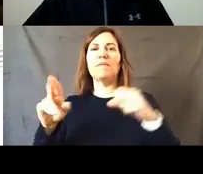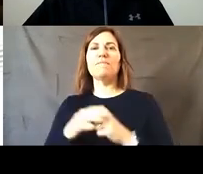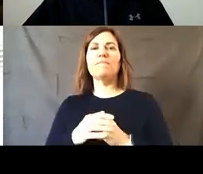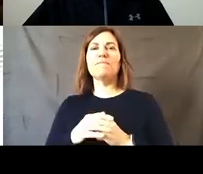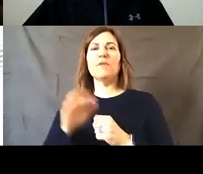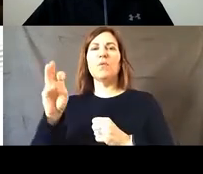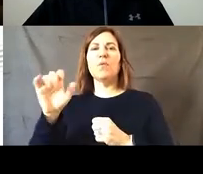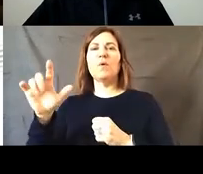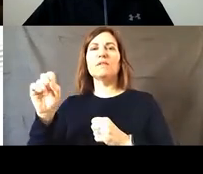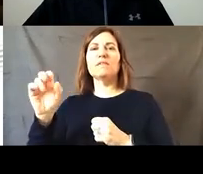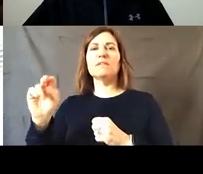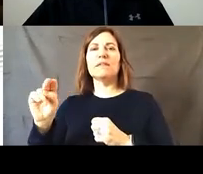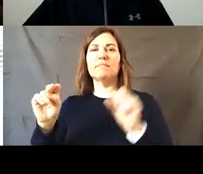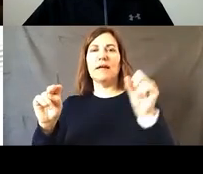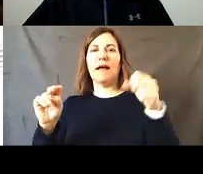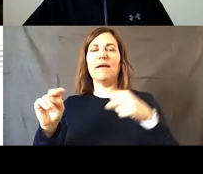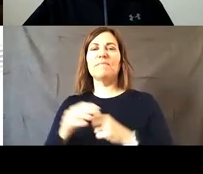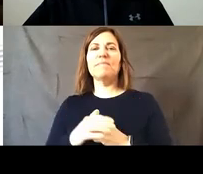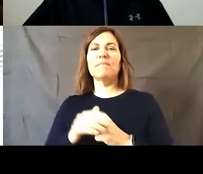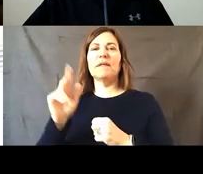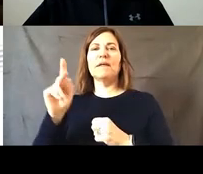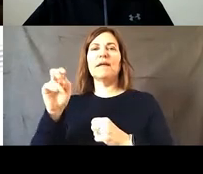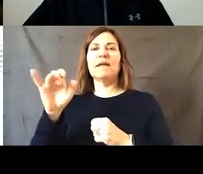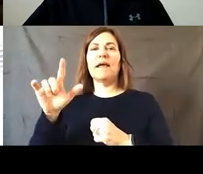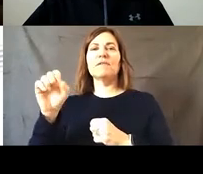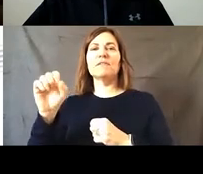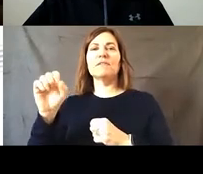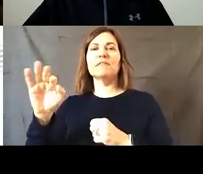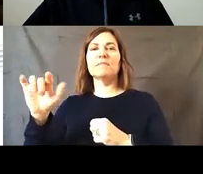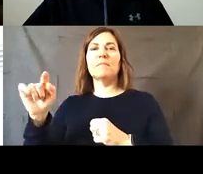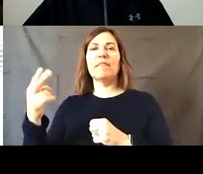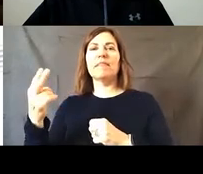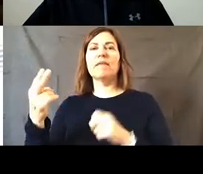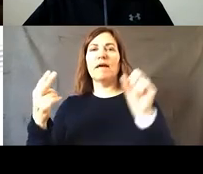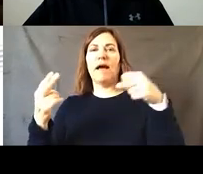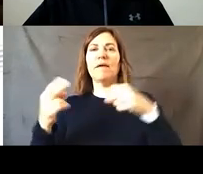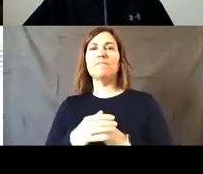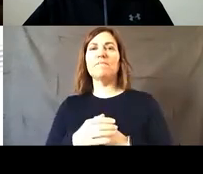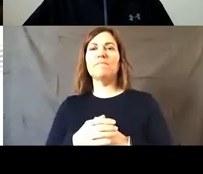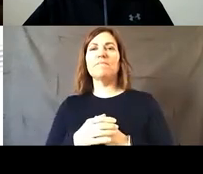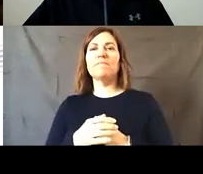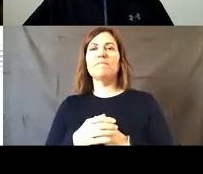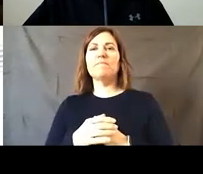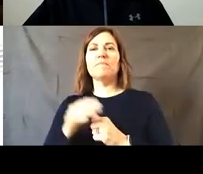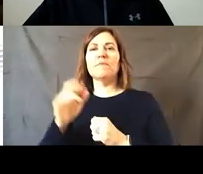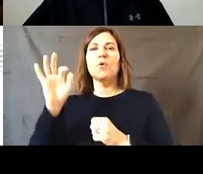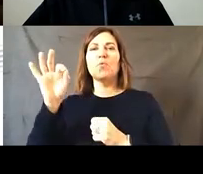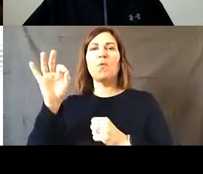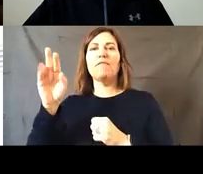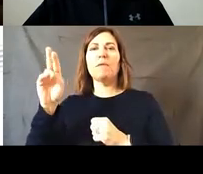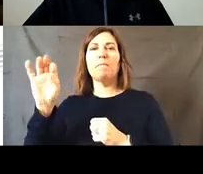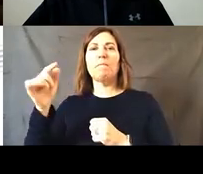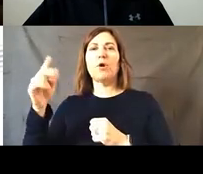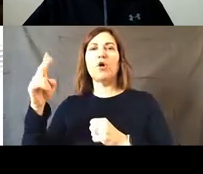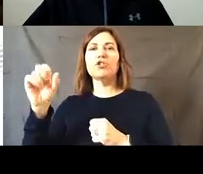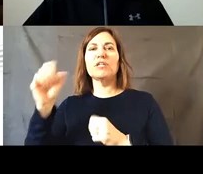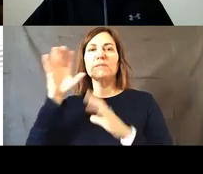Wilson. Aye. Mrs. Kelsmith. Aye. Reverend Burgess, President Pro Tem.